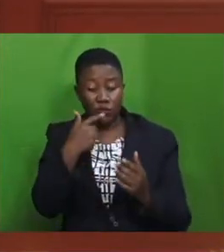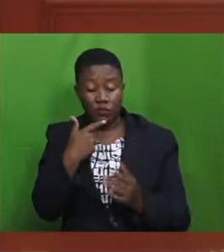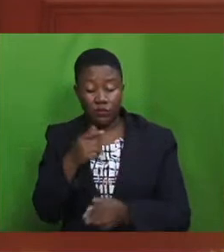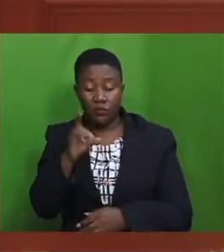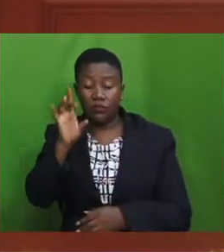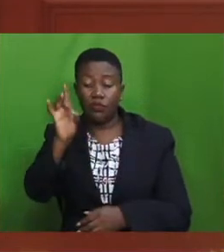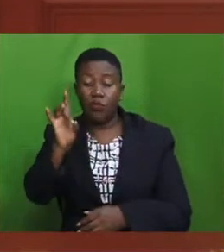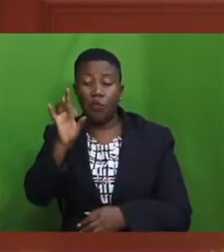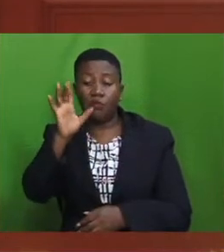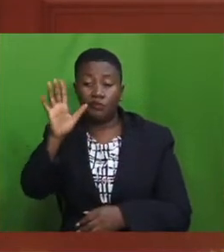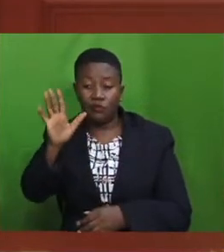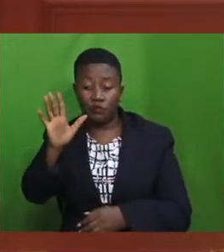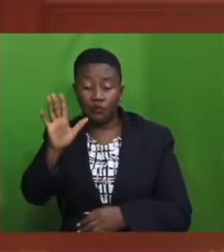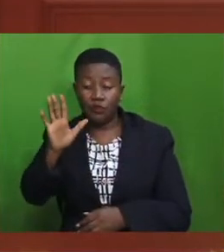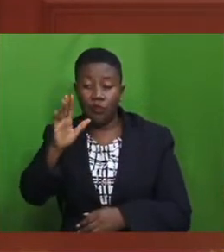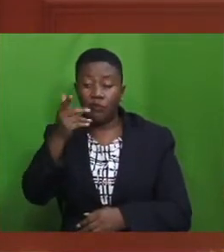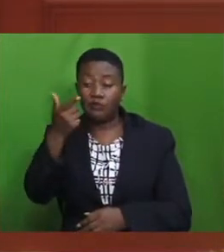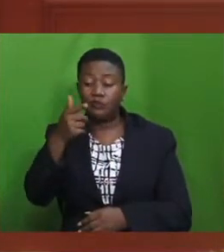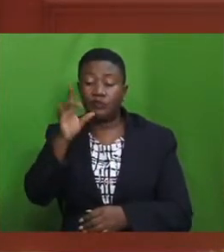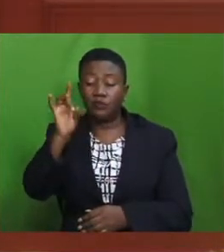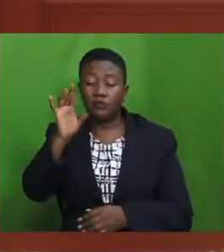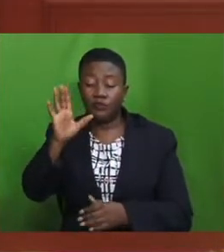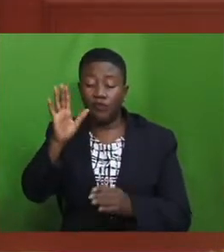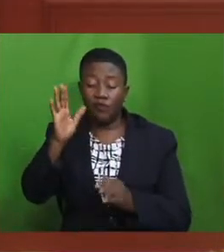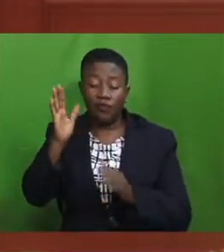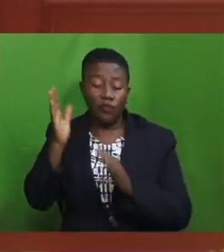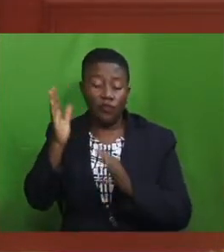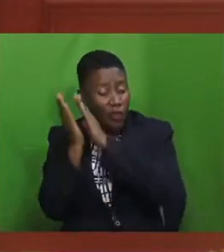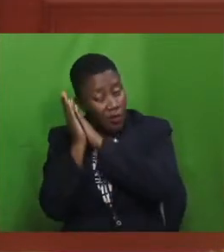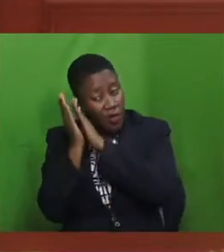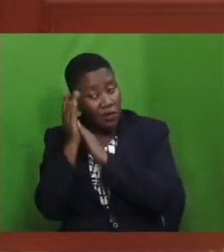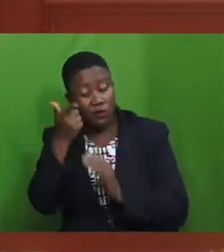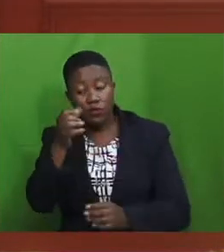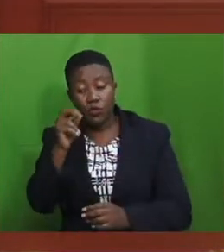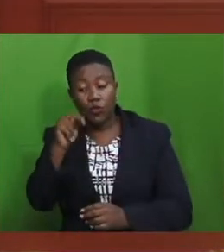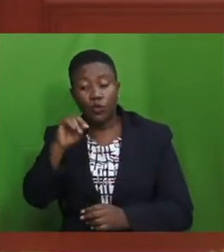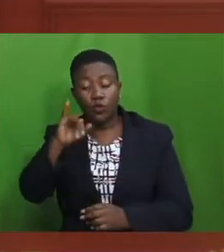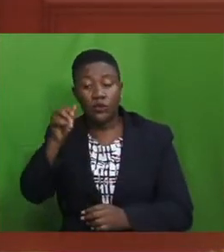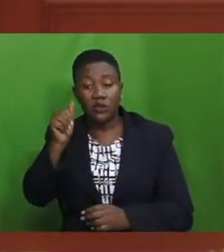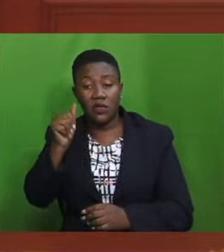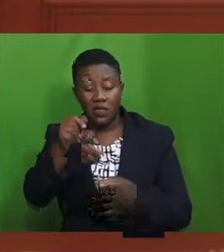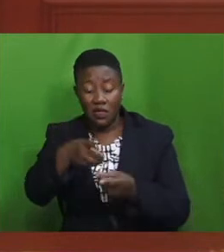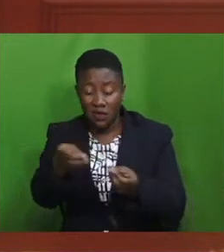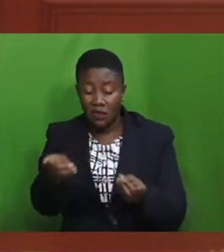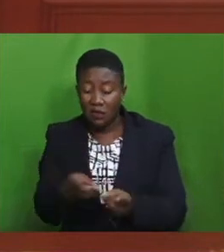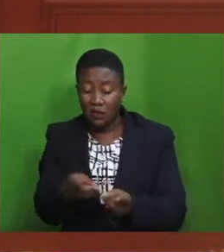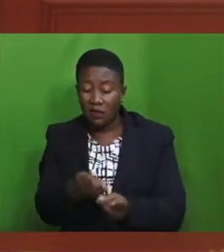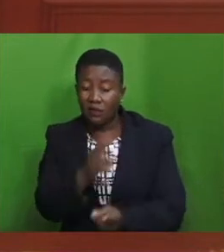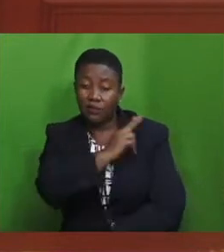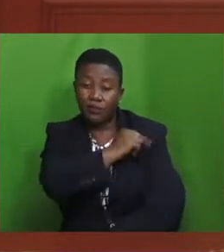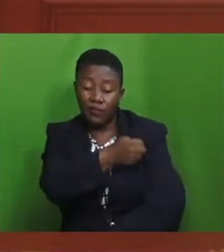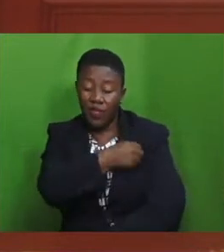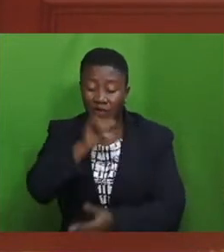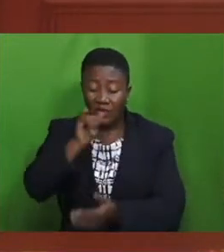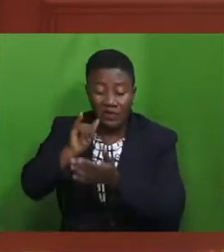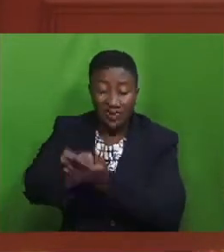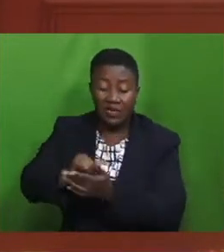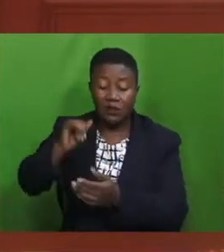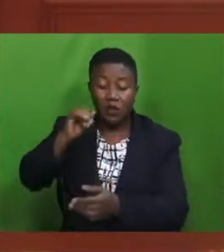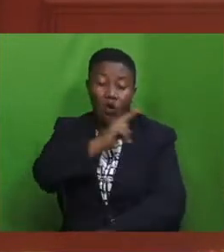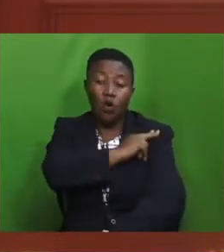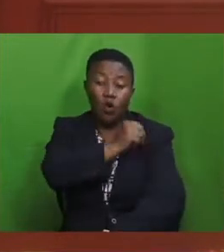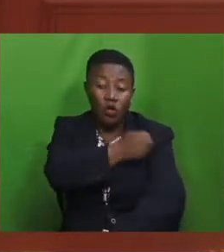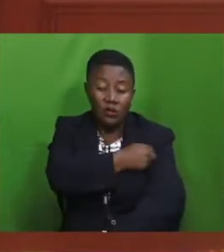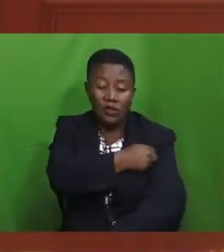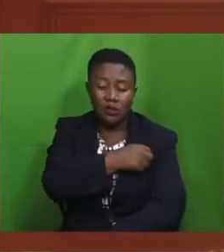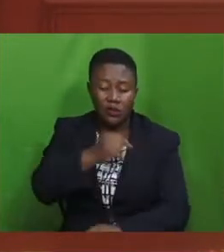85-bed Central Gwindia District Hospital, that is Bupe, is a John Mahama initiative. You